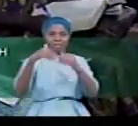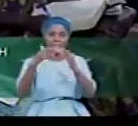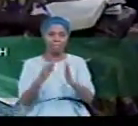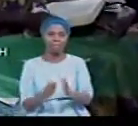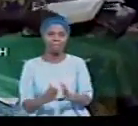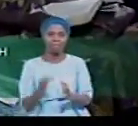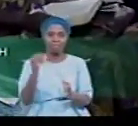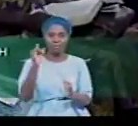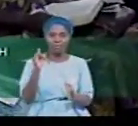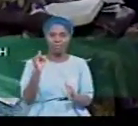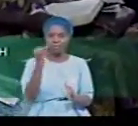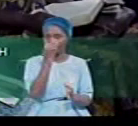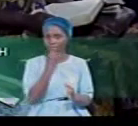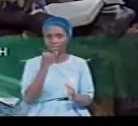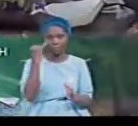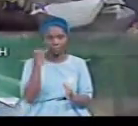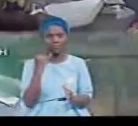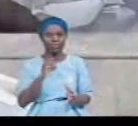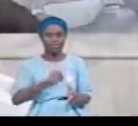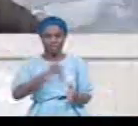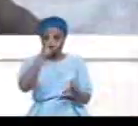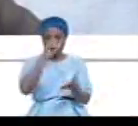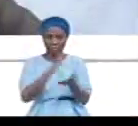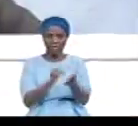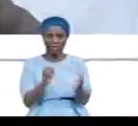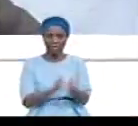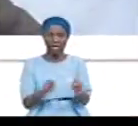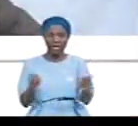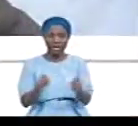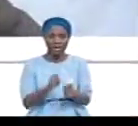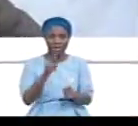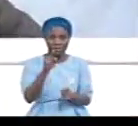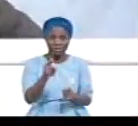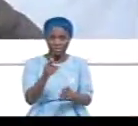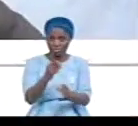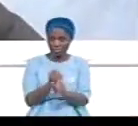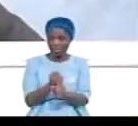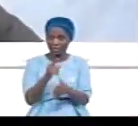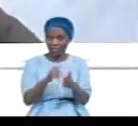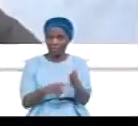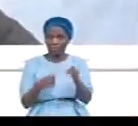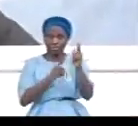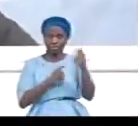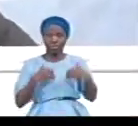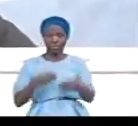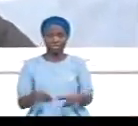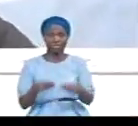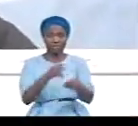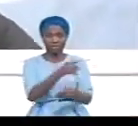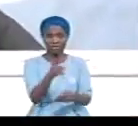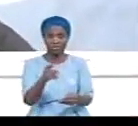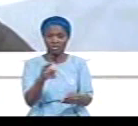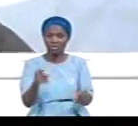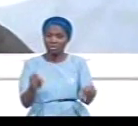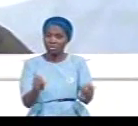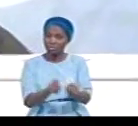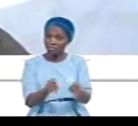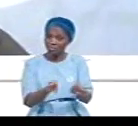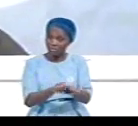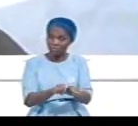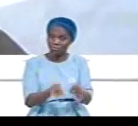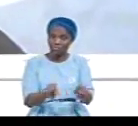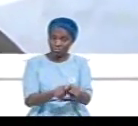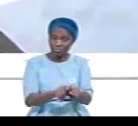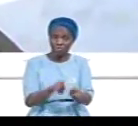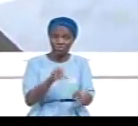you take what the Lord has given you, even though you had never heard it like that before,